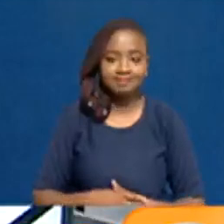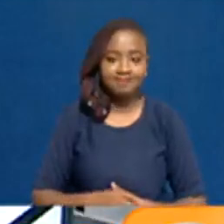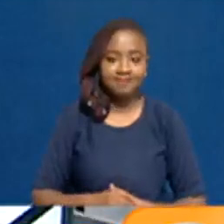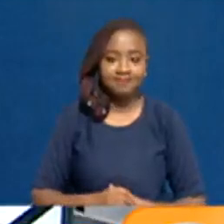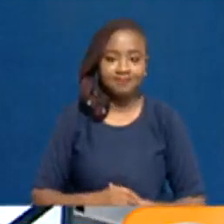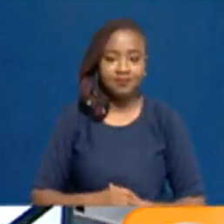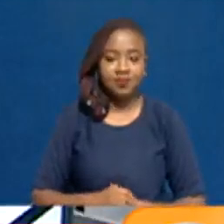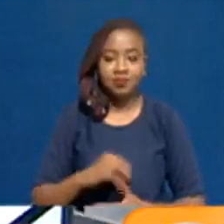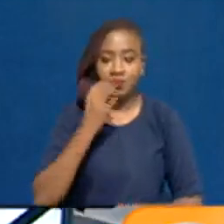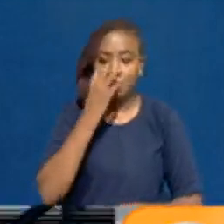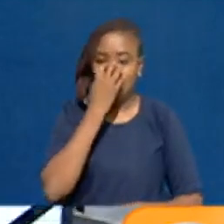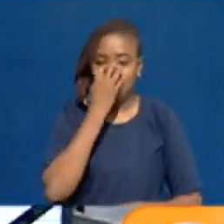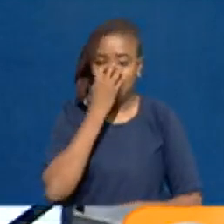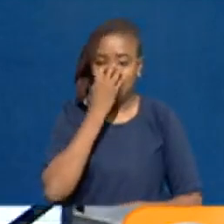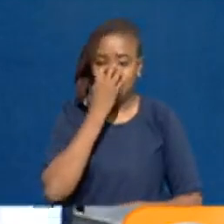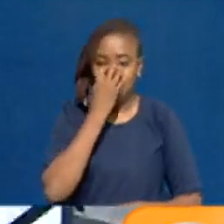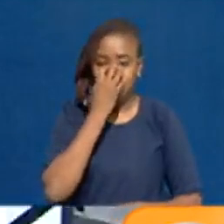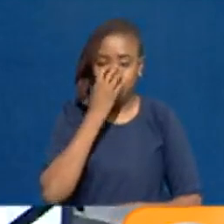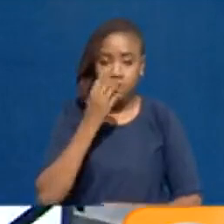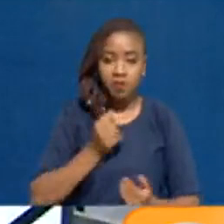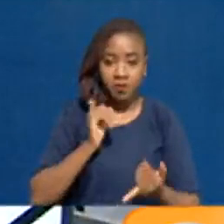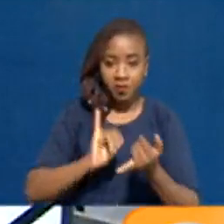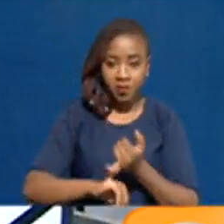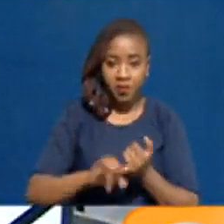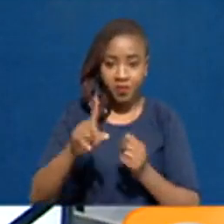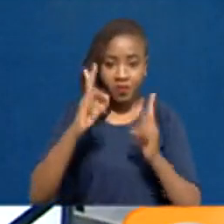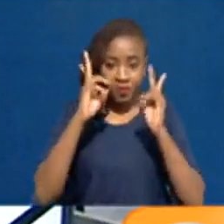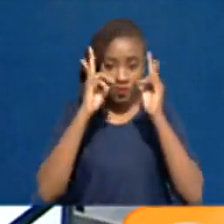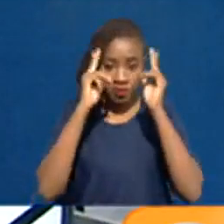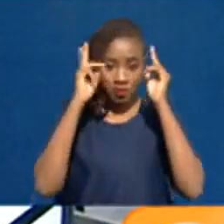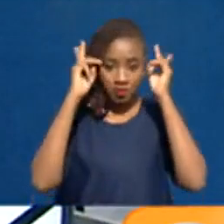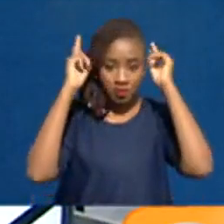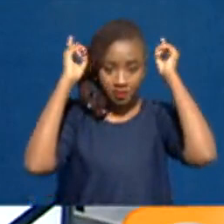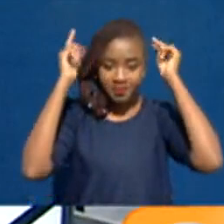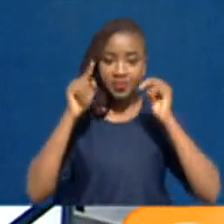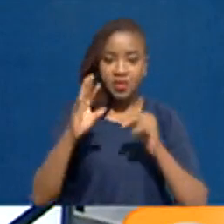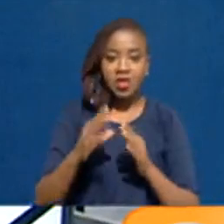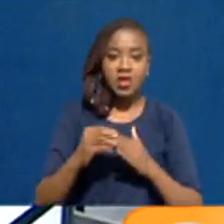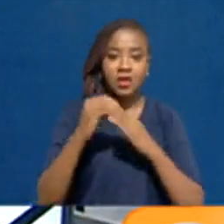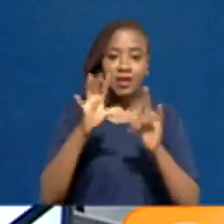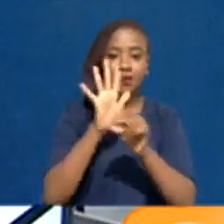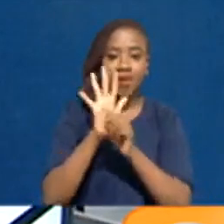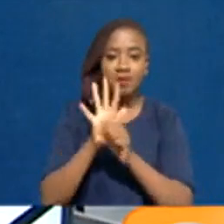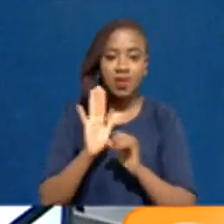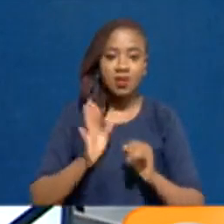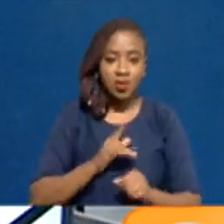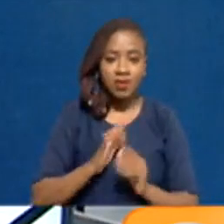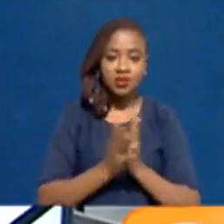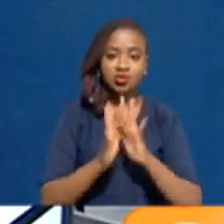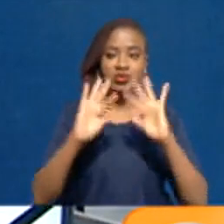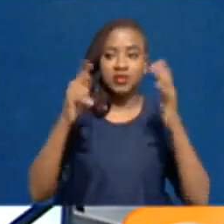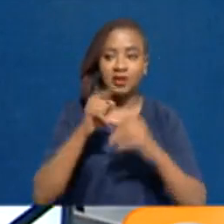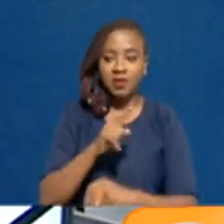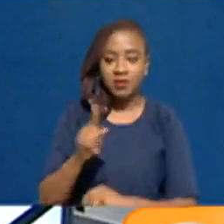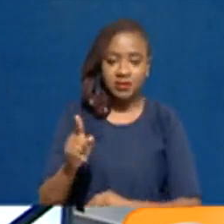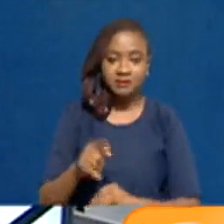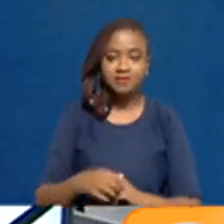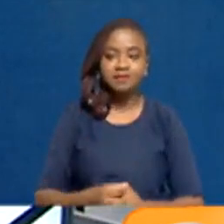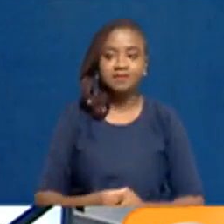First Lady Rachel Ruto today led thousands of women in marking the 14th anniversary of Joyful Women Organization. The Joyful